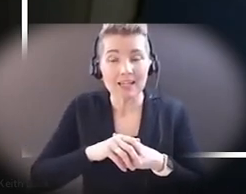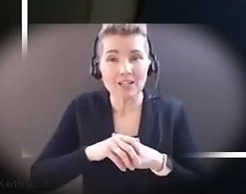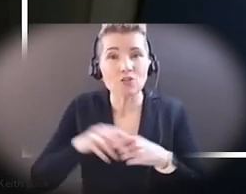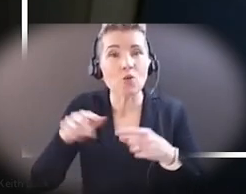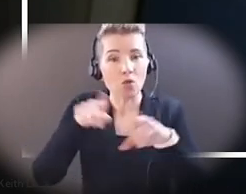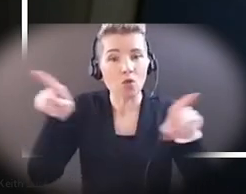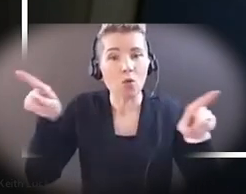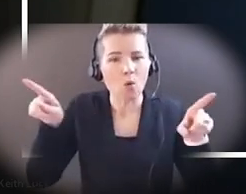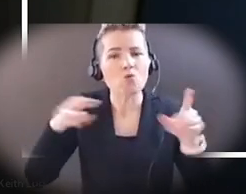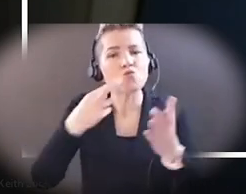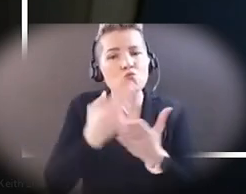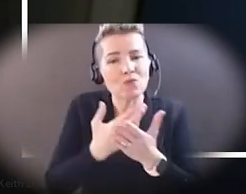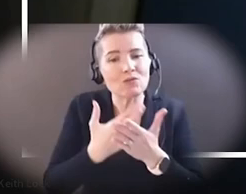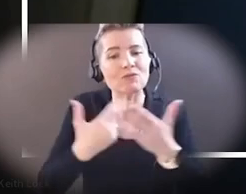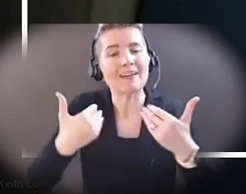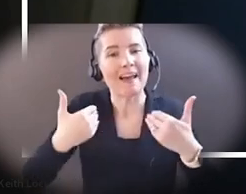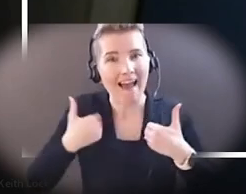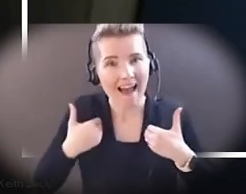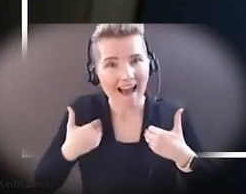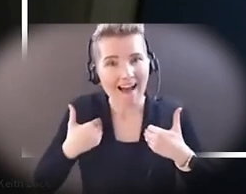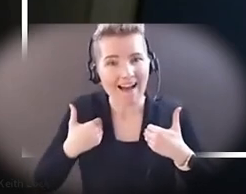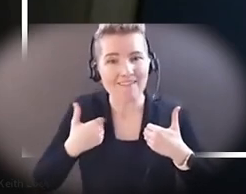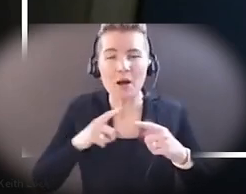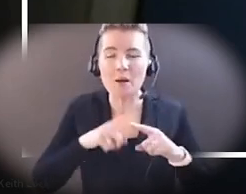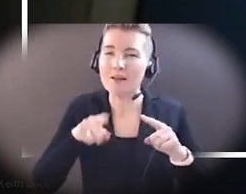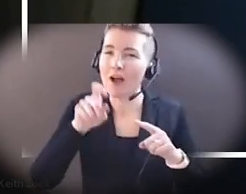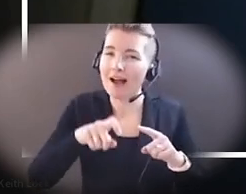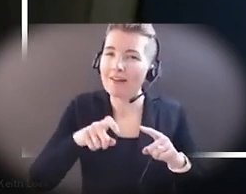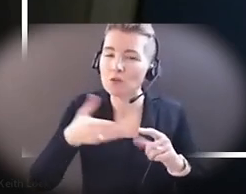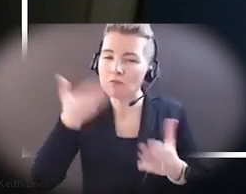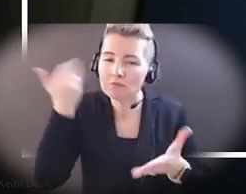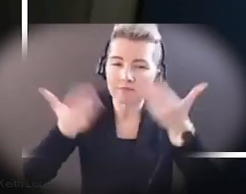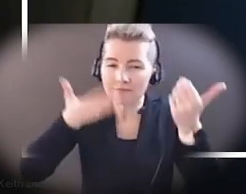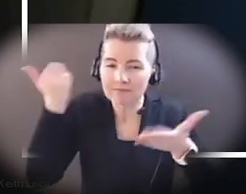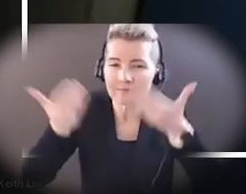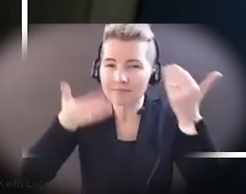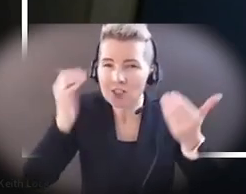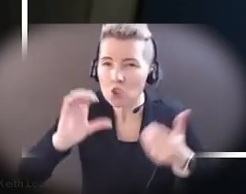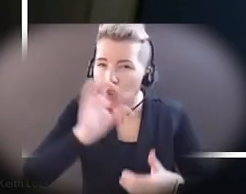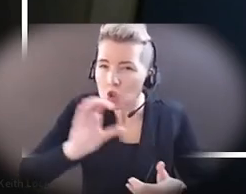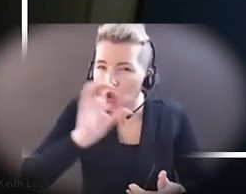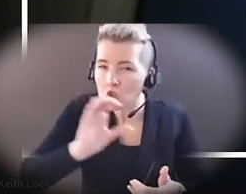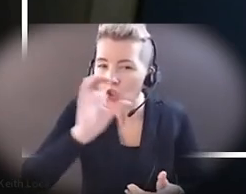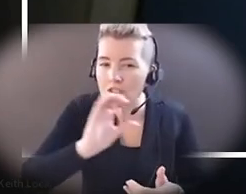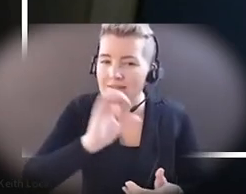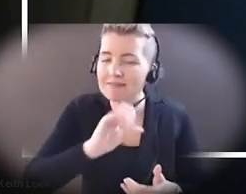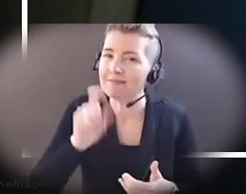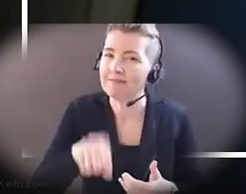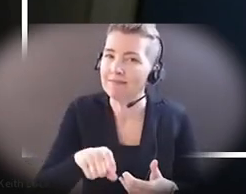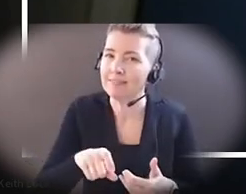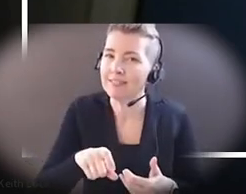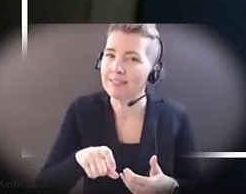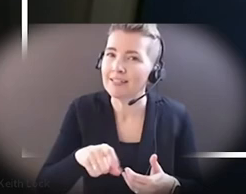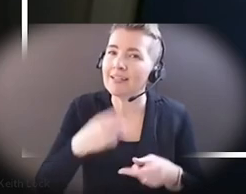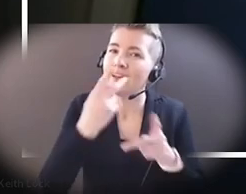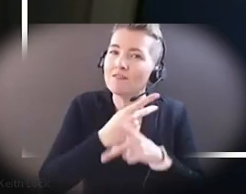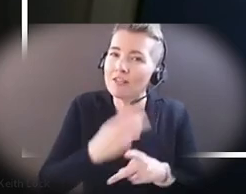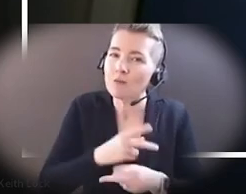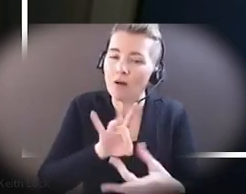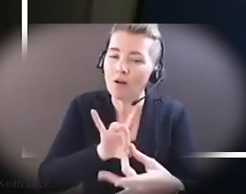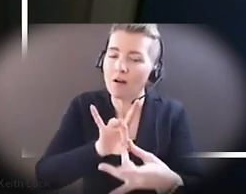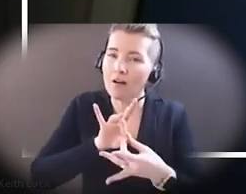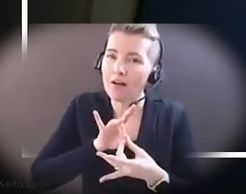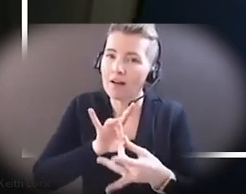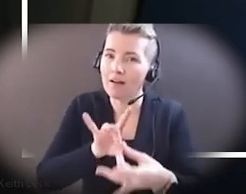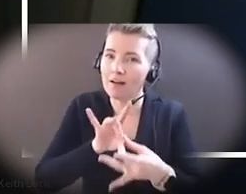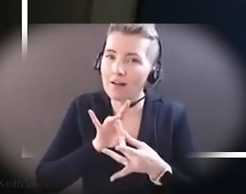do exist, and it's just searching and finding the things that are relevant to you and